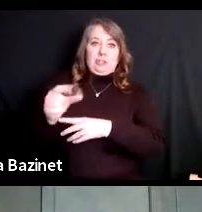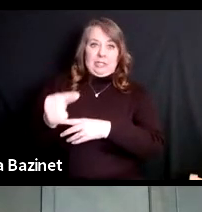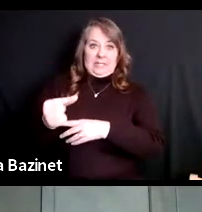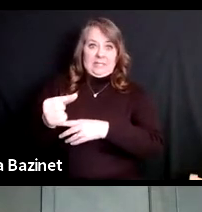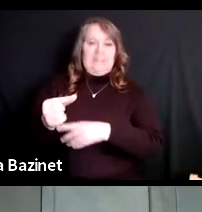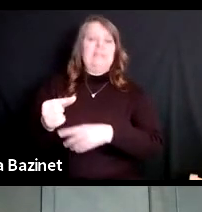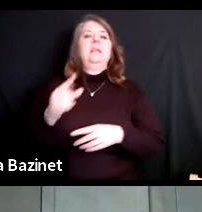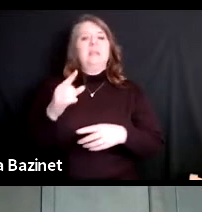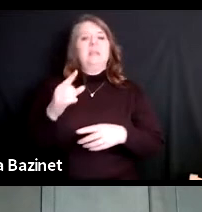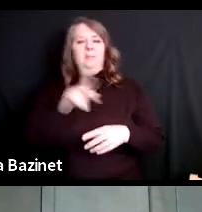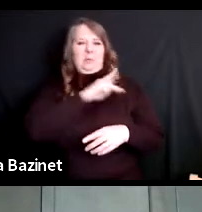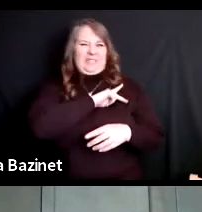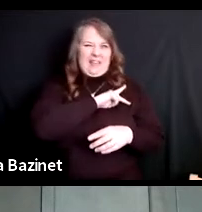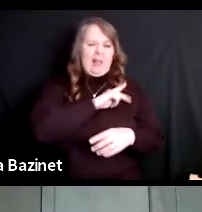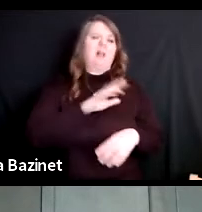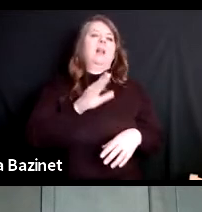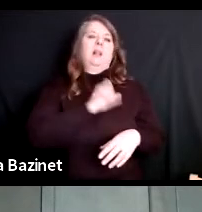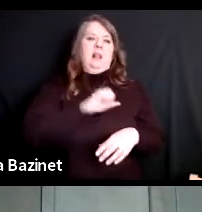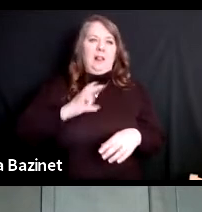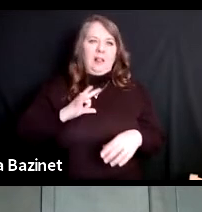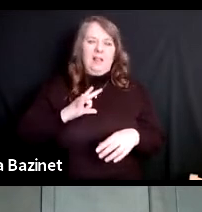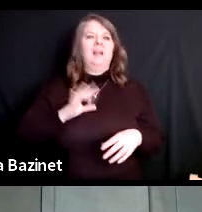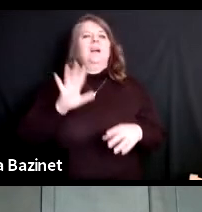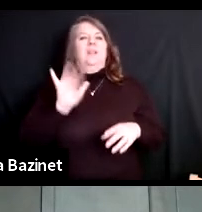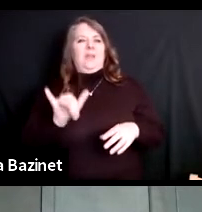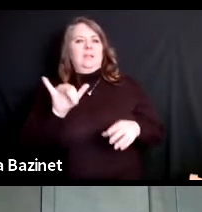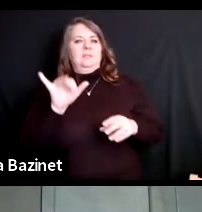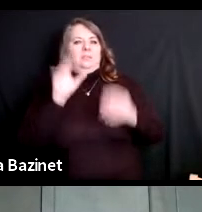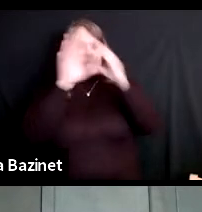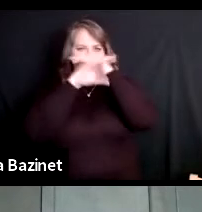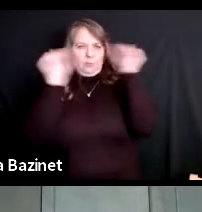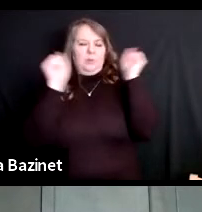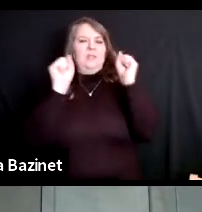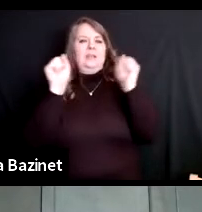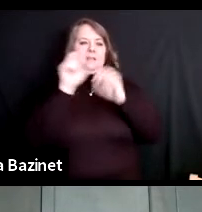the superintendent evaluation. Amy, how much time do you think you'll need?